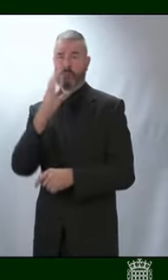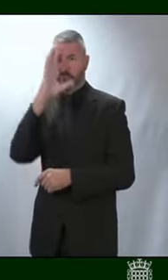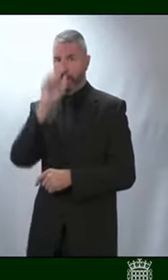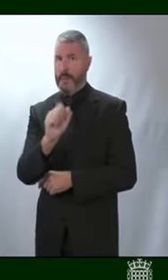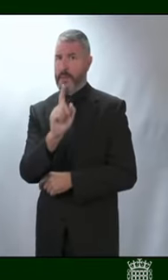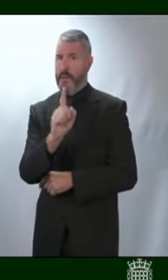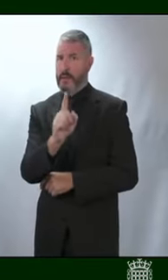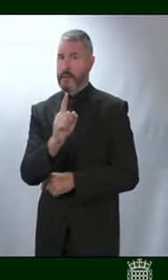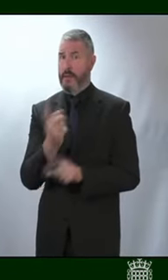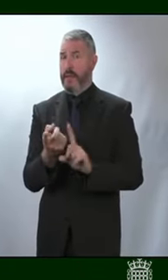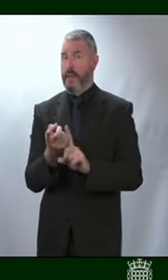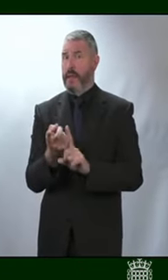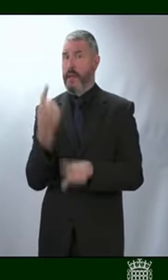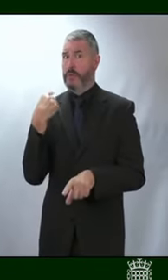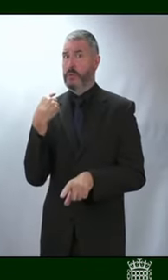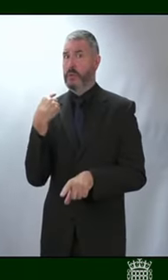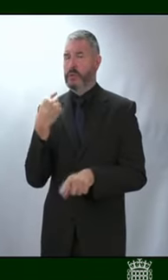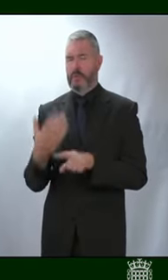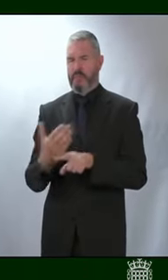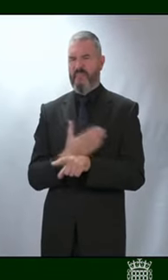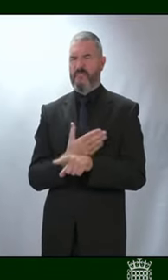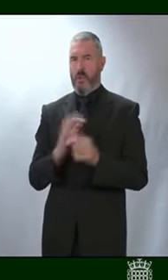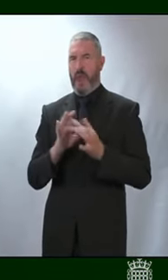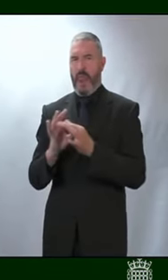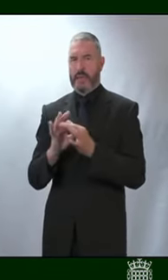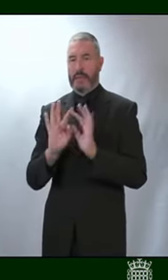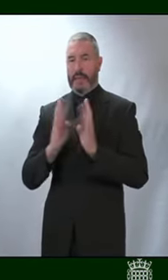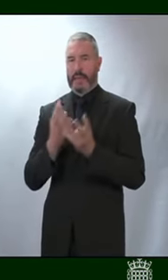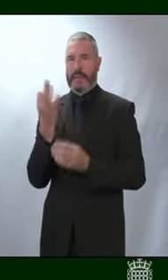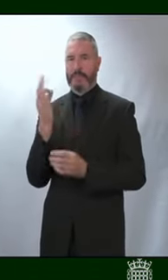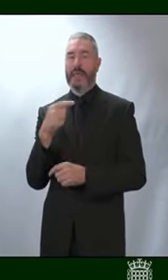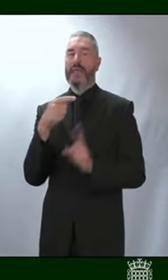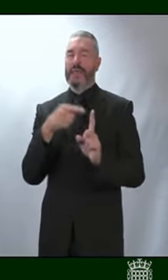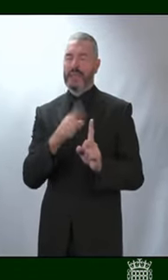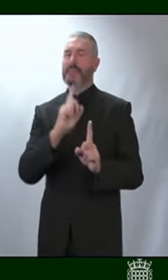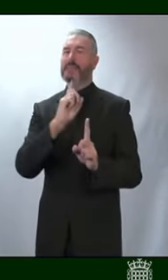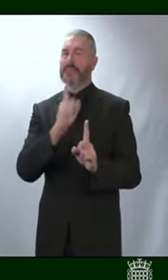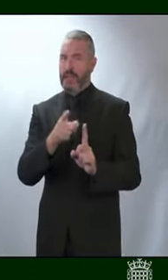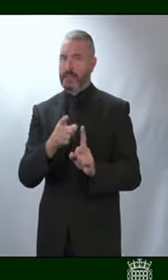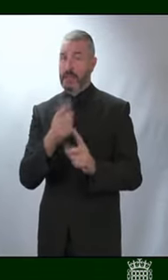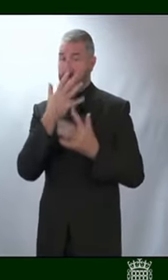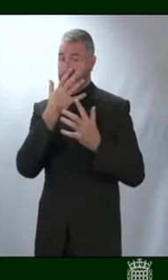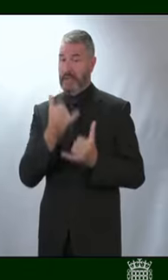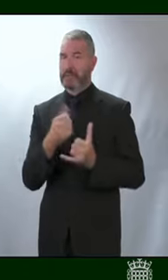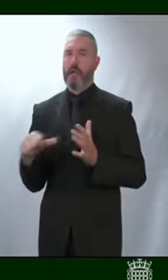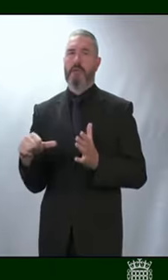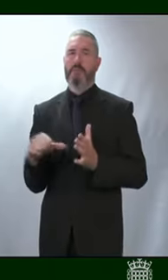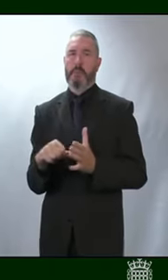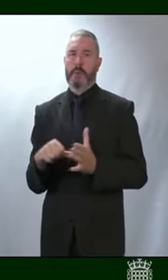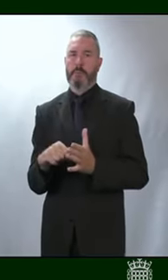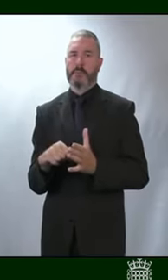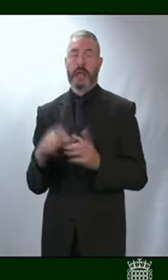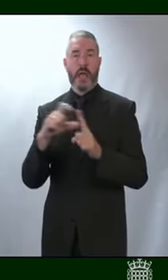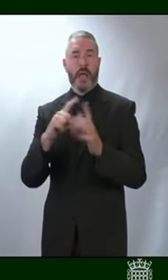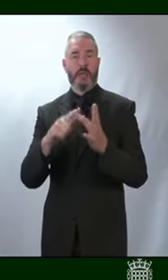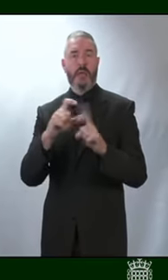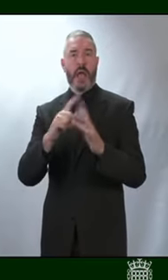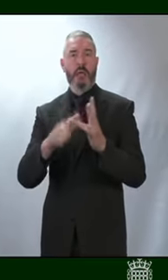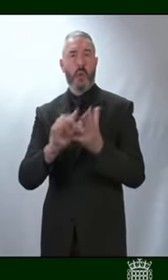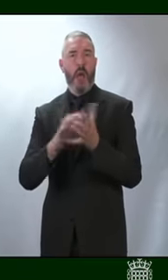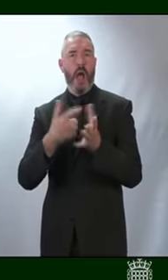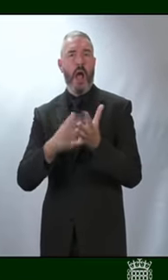that last week, before the Liaison Committee, he admitted testing currently has huge problems. Dido Harding said we plainly don't